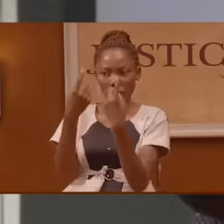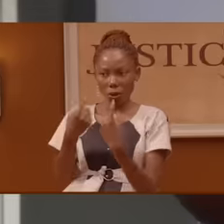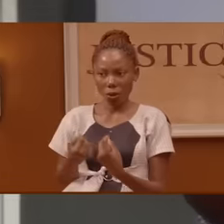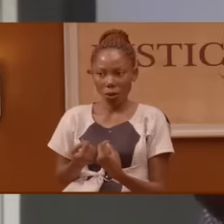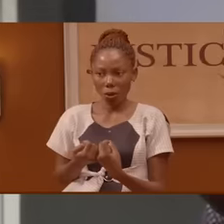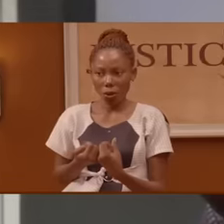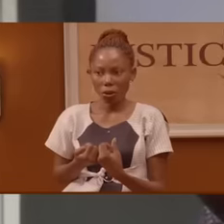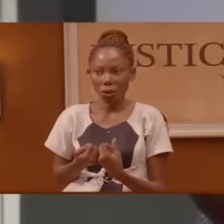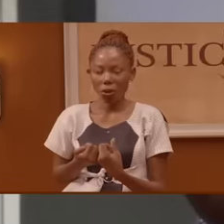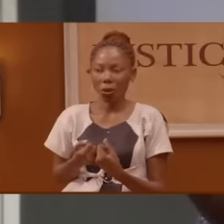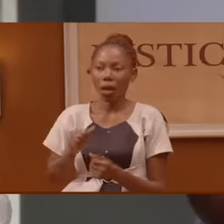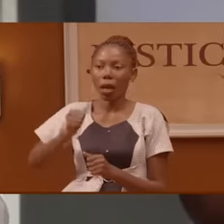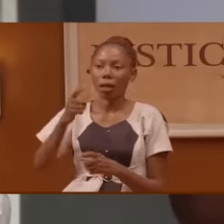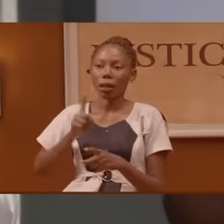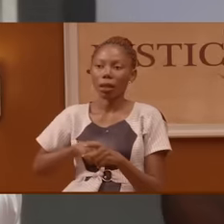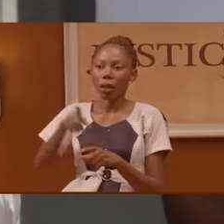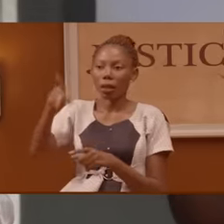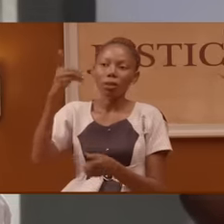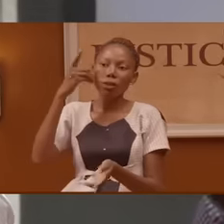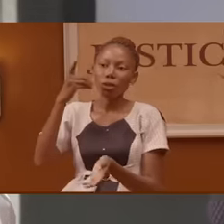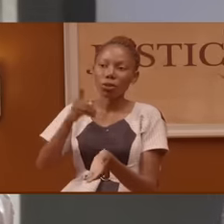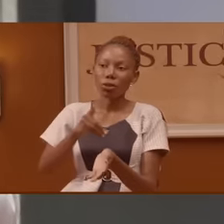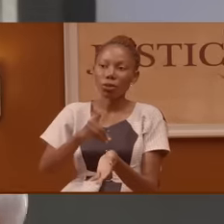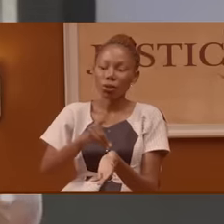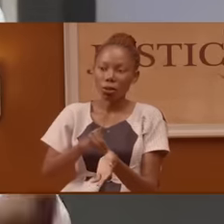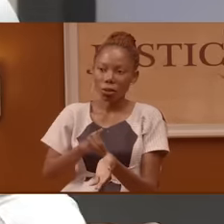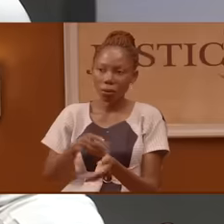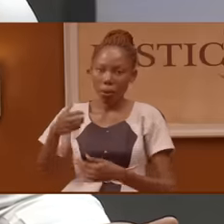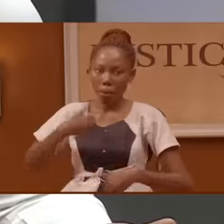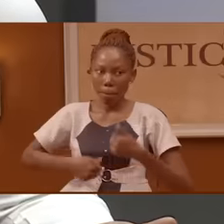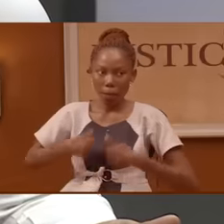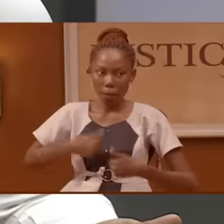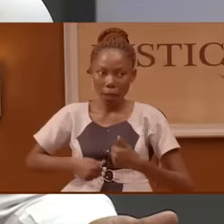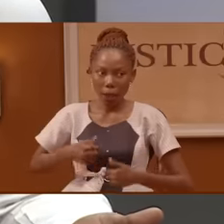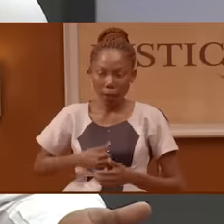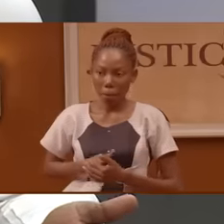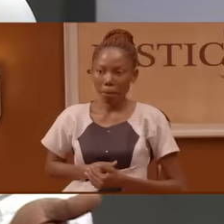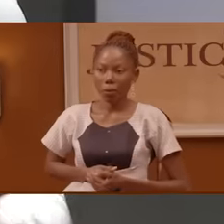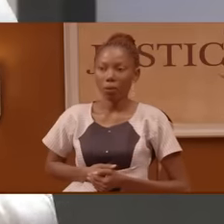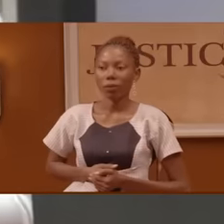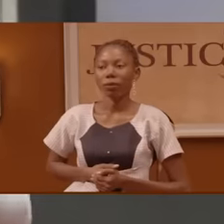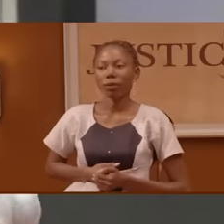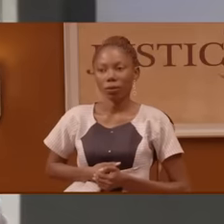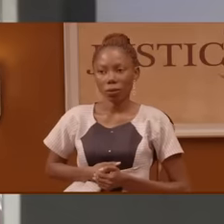when he comes, I think whenever my daughter is bathing, he used to... Your